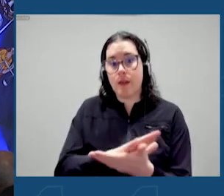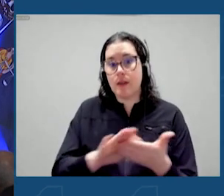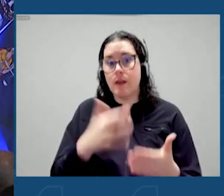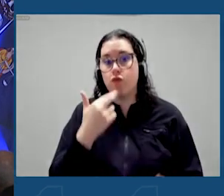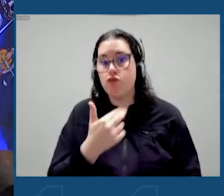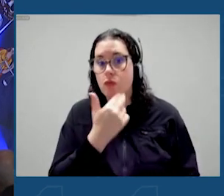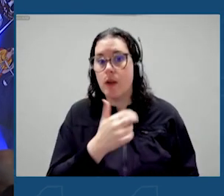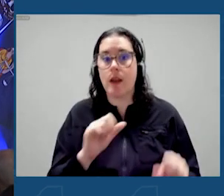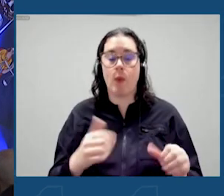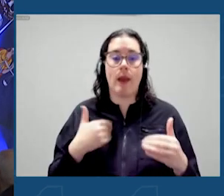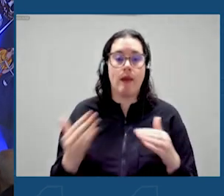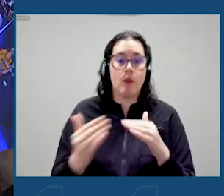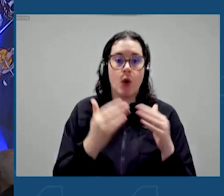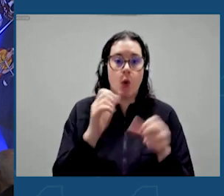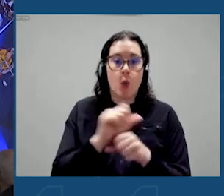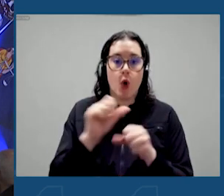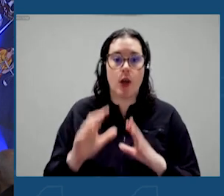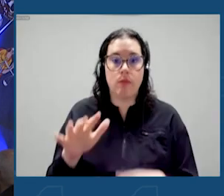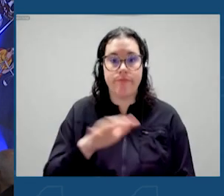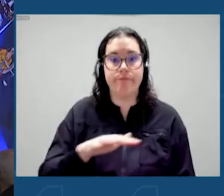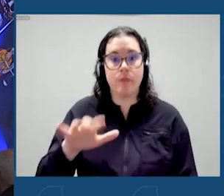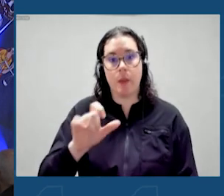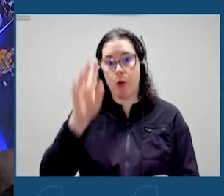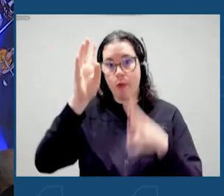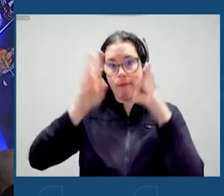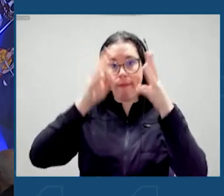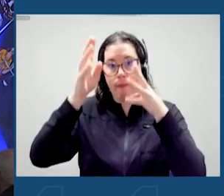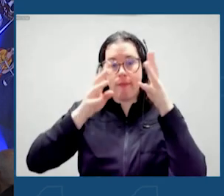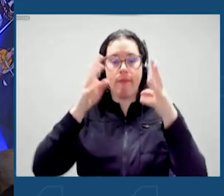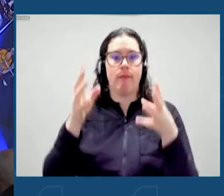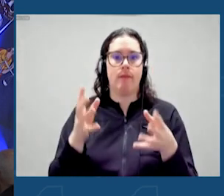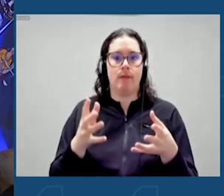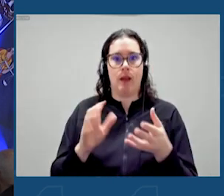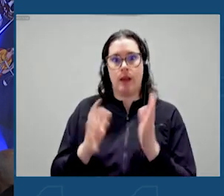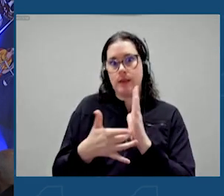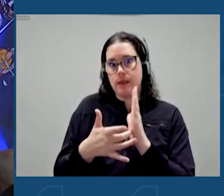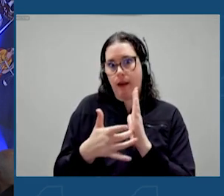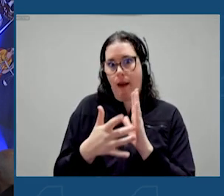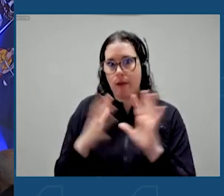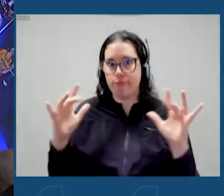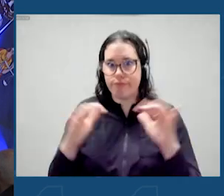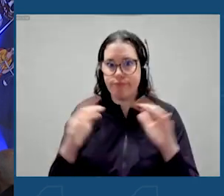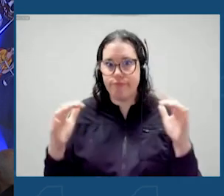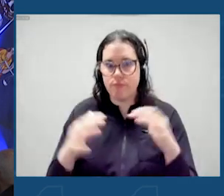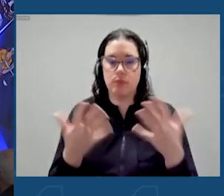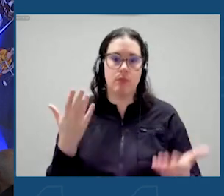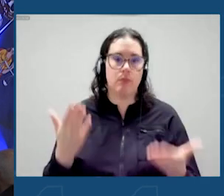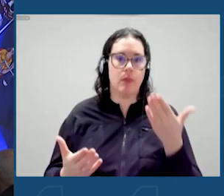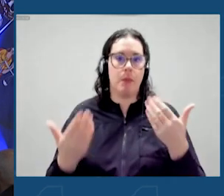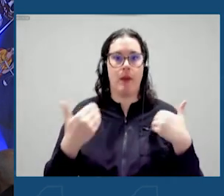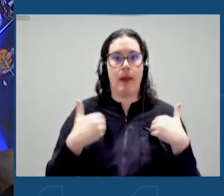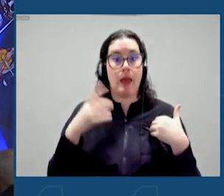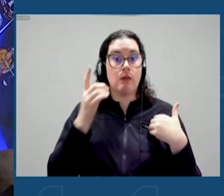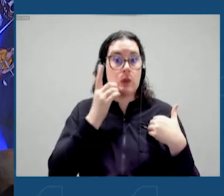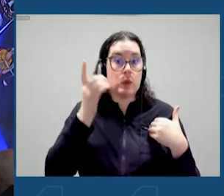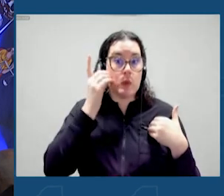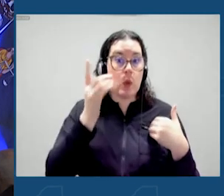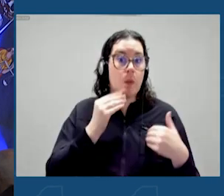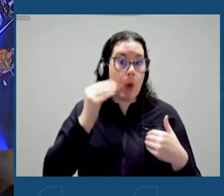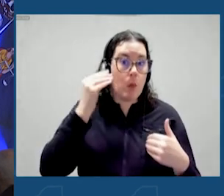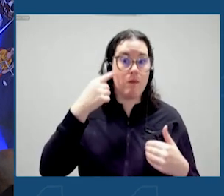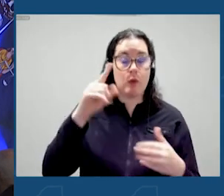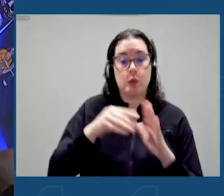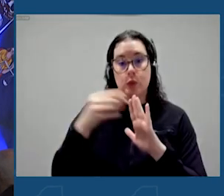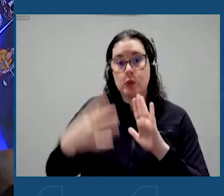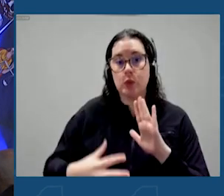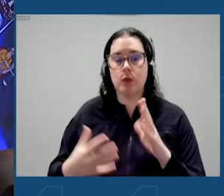co-working space? Can we just use something creative? Have a tech hub, bring in dorm housing for students. I mean, there's a